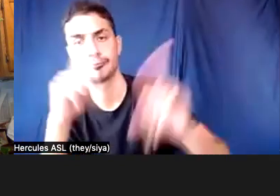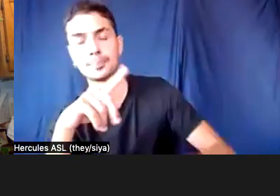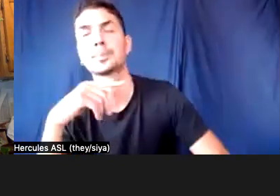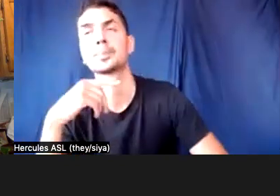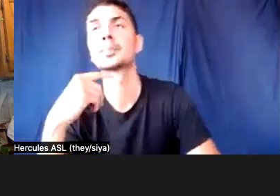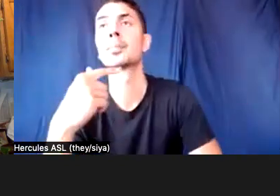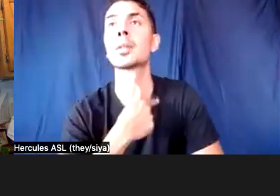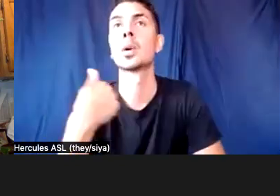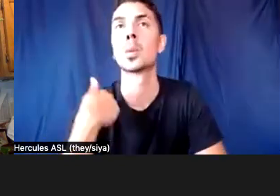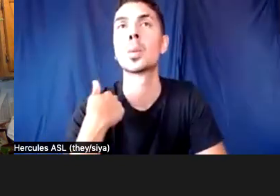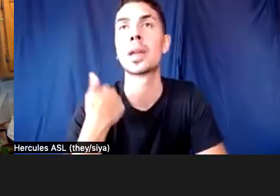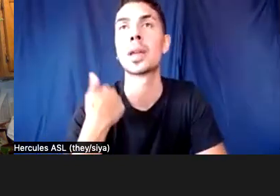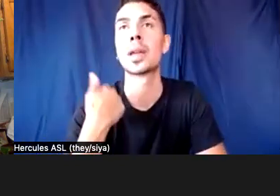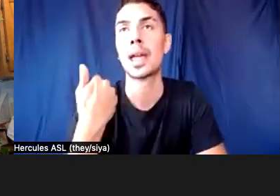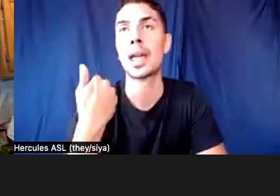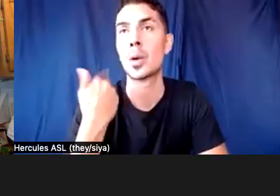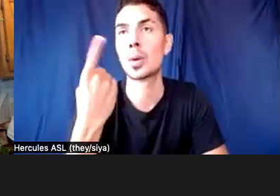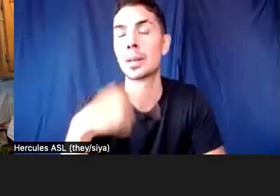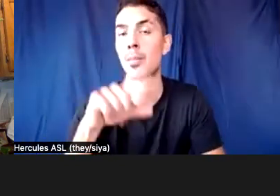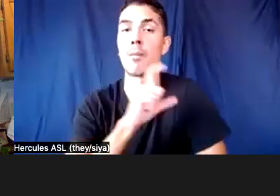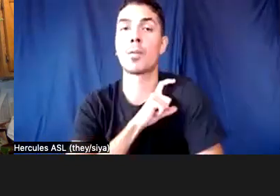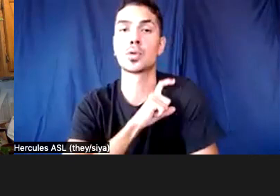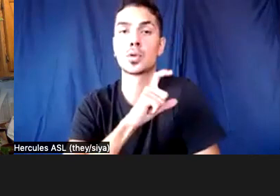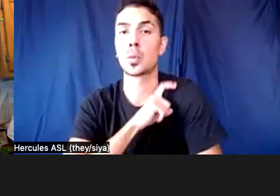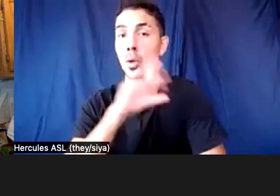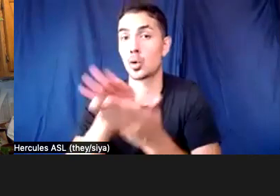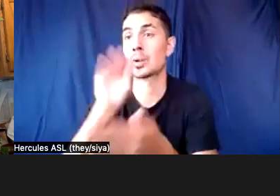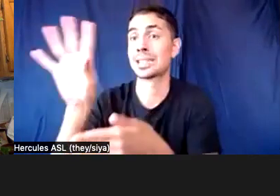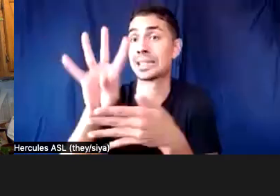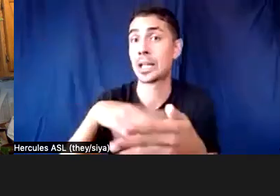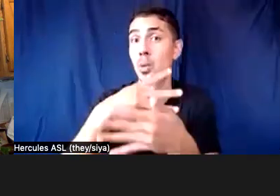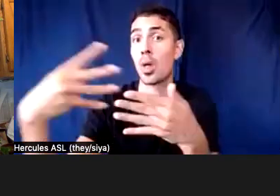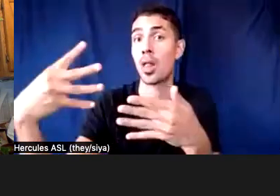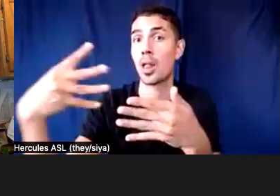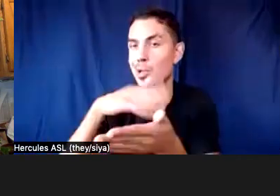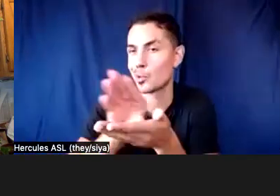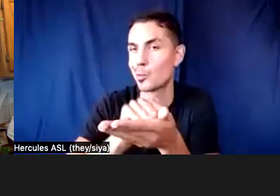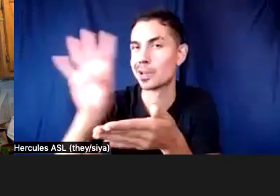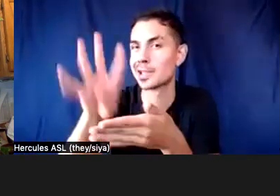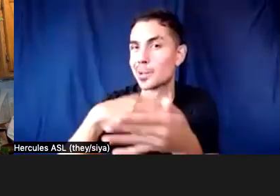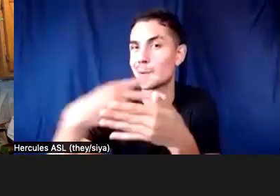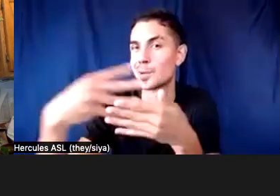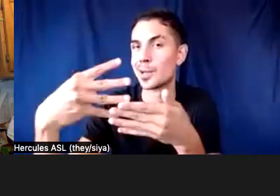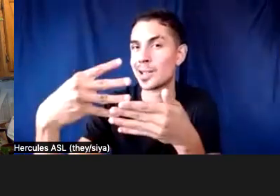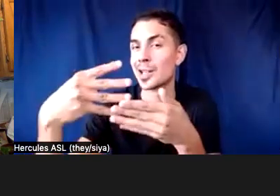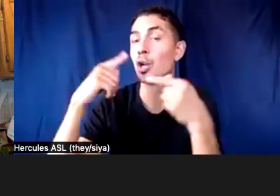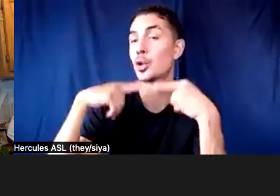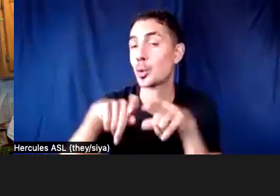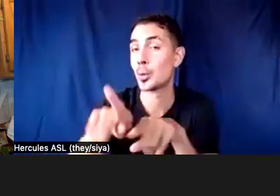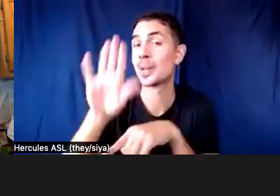We had it to the point where there was an officer where we learned his schedule just so that no victims would ever be brought in